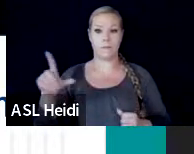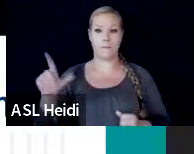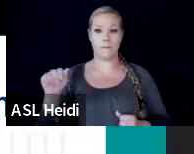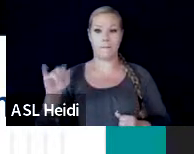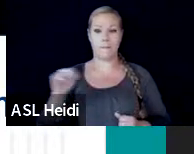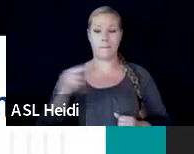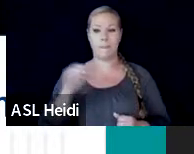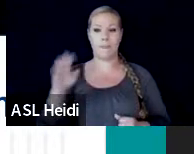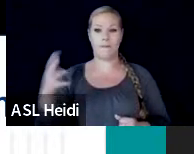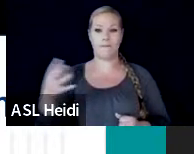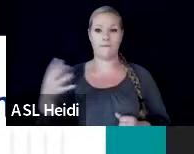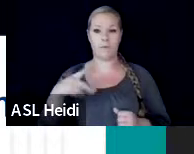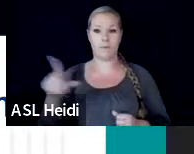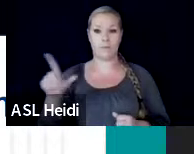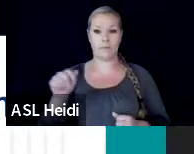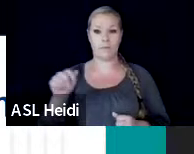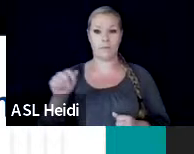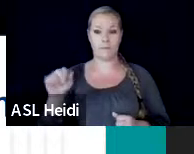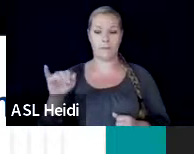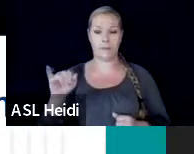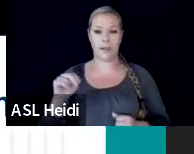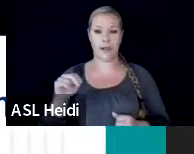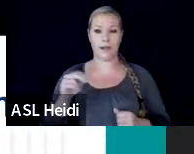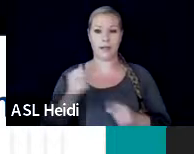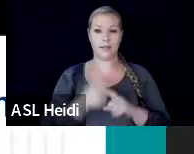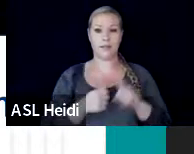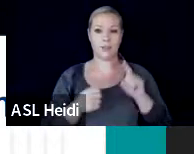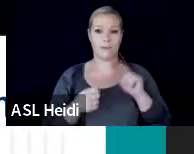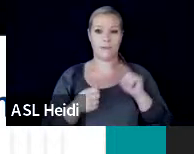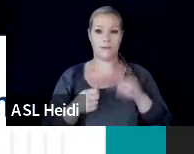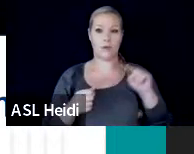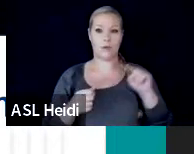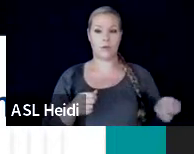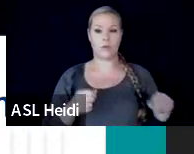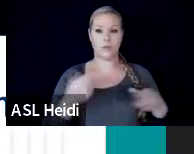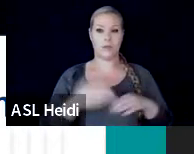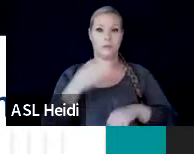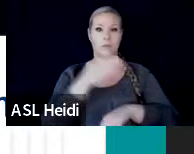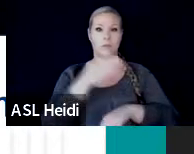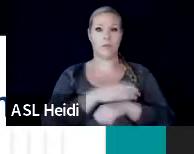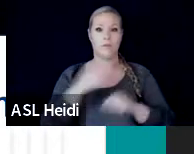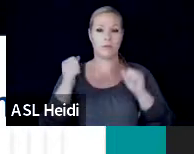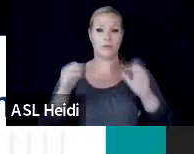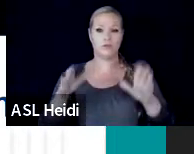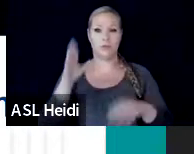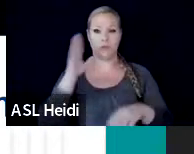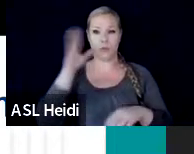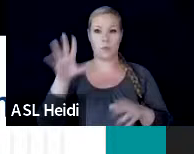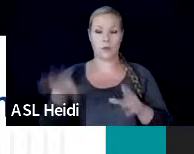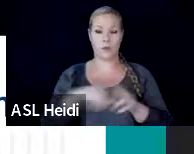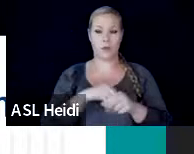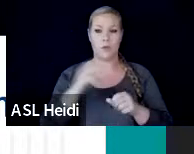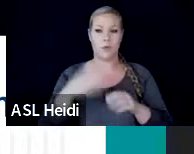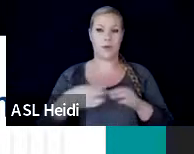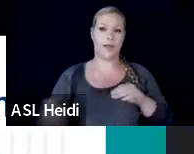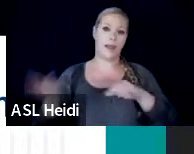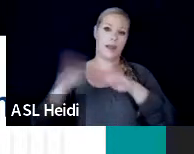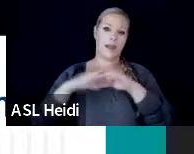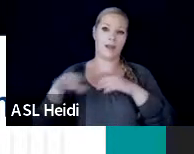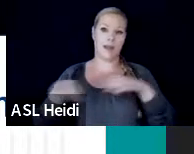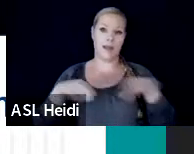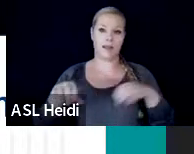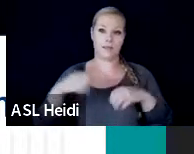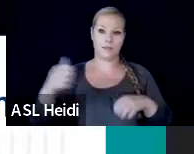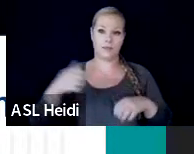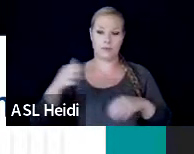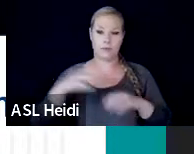Plain and Fourth Plain. Each of those improvements, streets will include enhanced active transportation